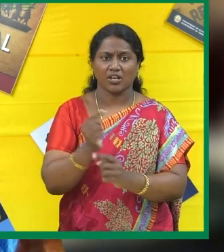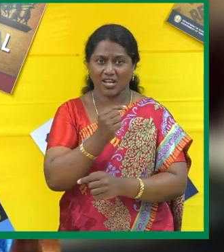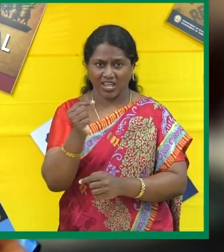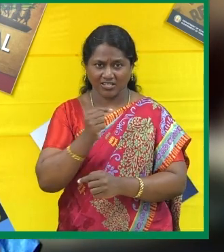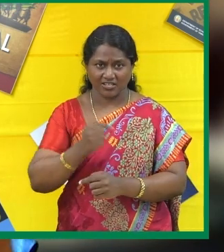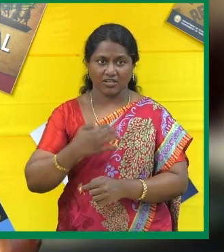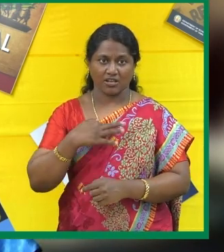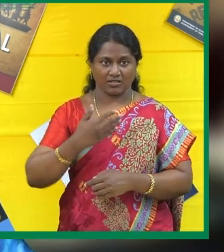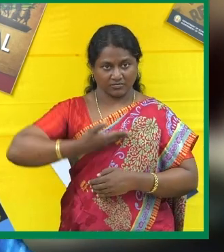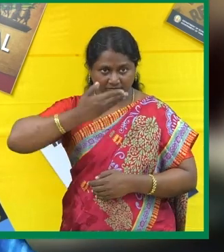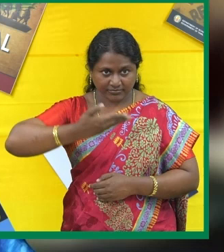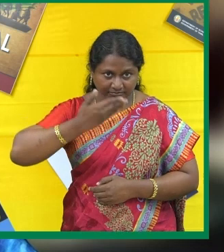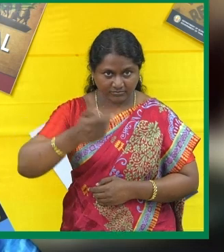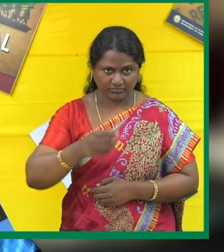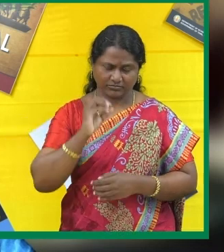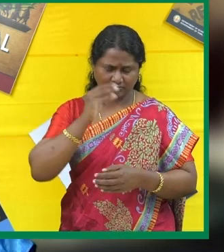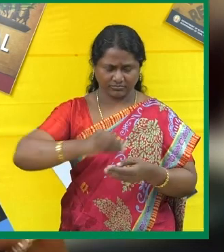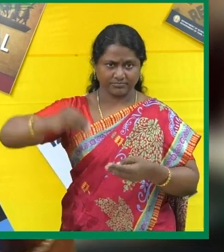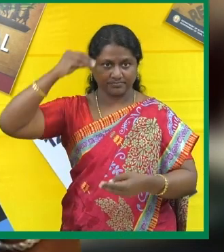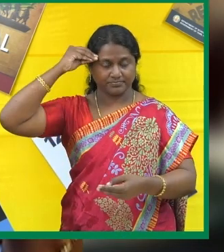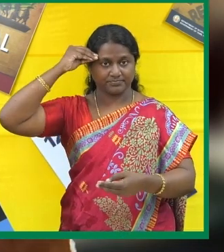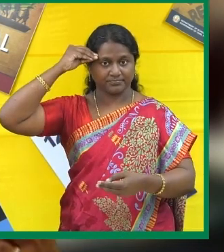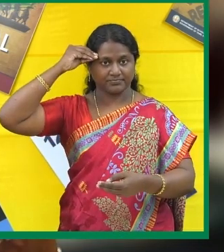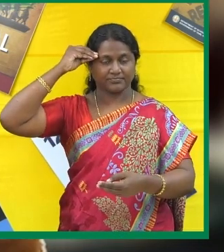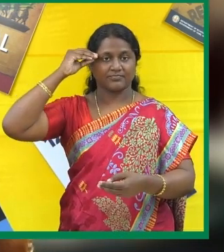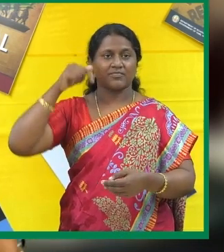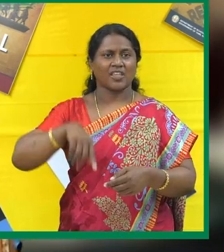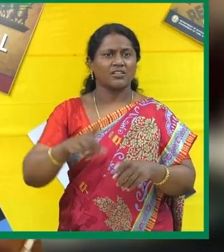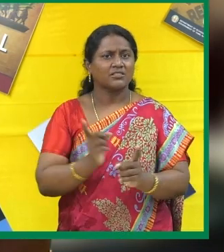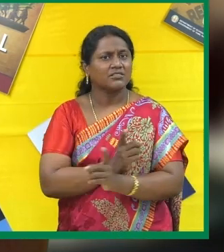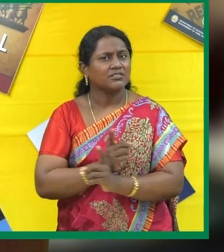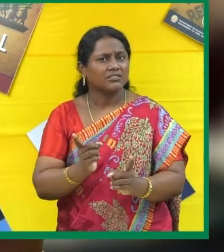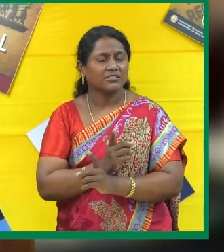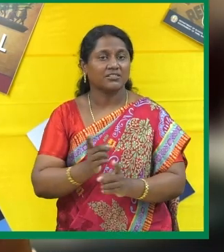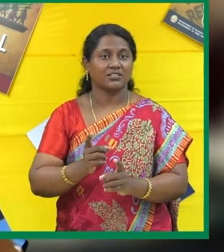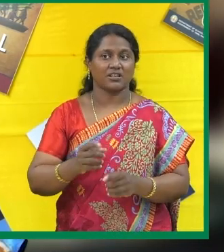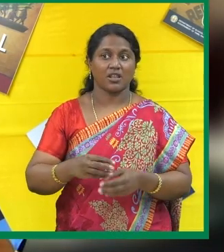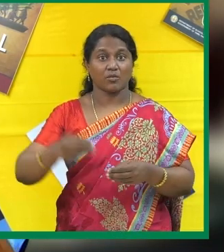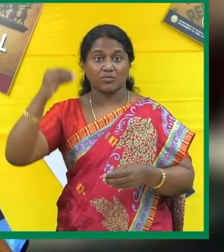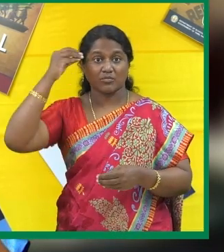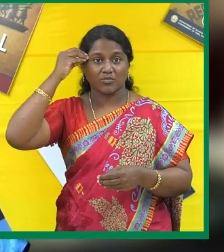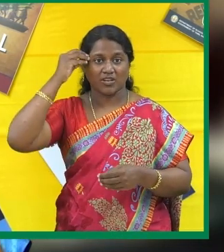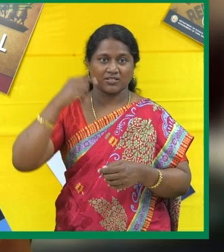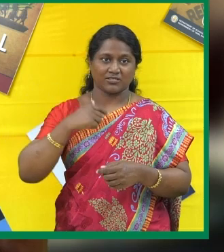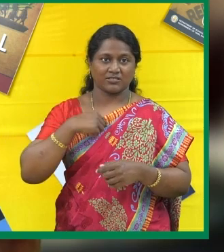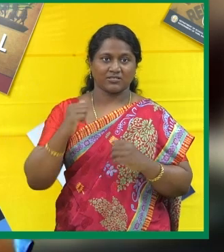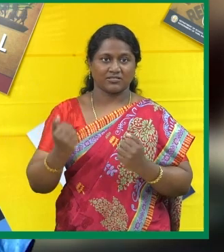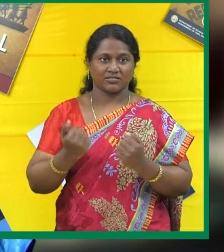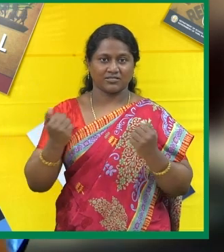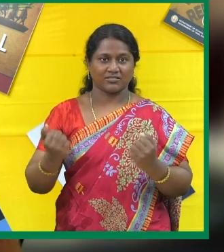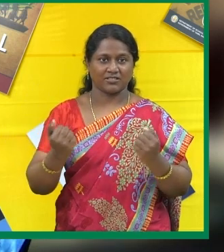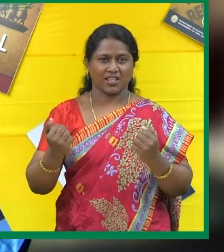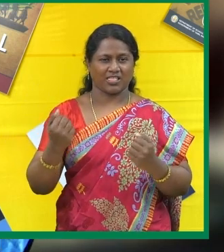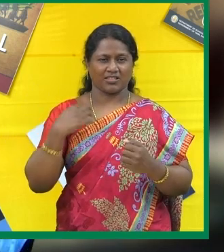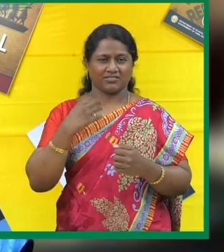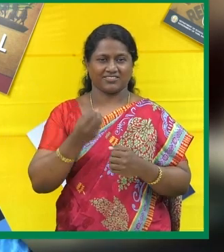explain, then easily you can understand. If you sing like a poem, you can easily memorize. So that I tried. If it is not nice,